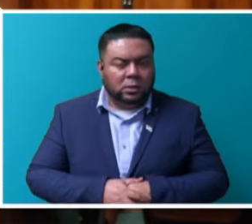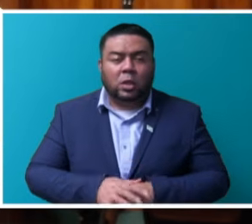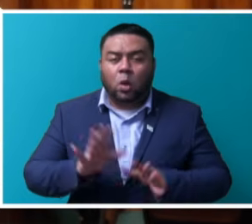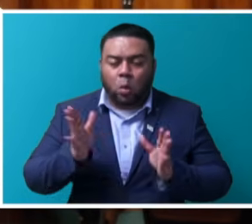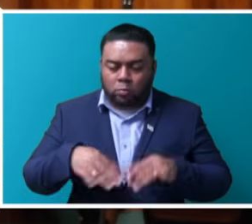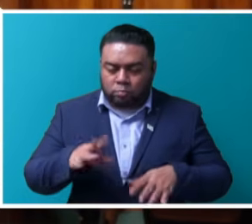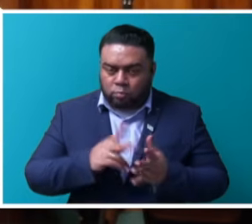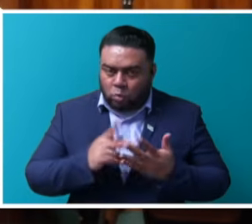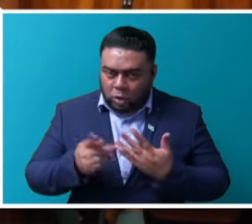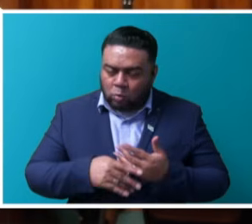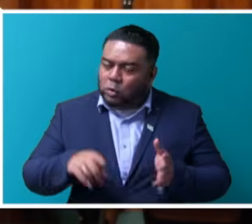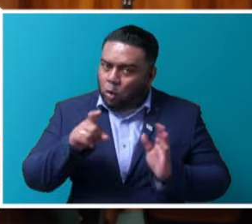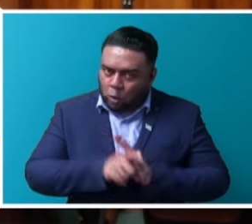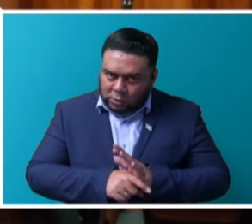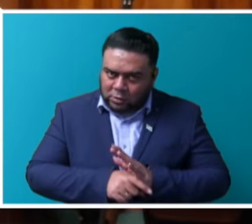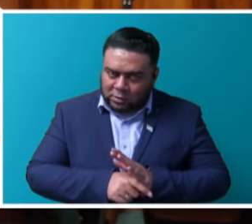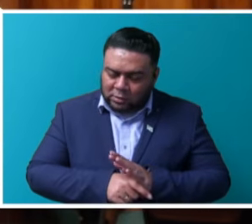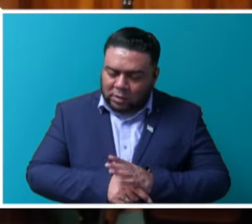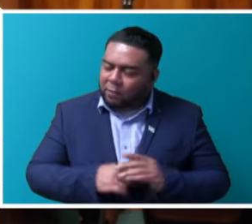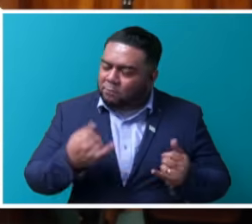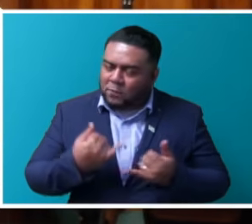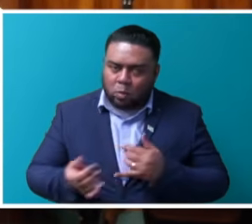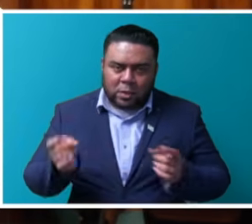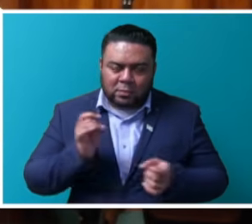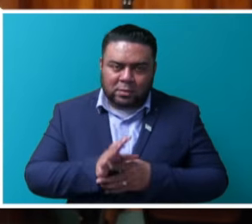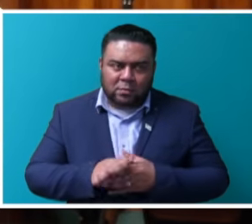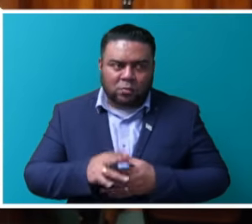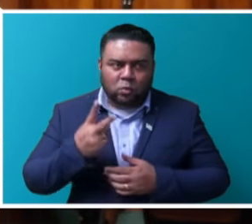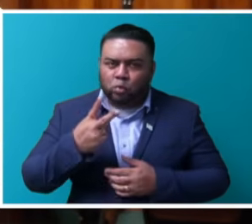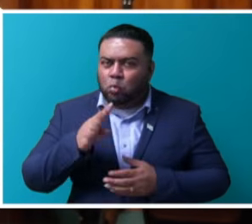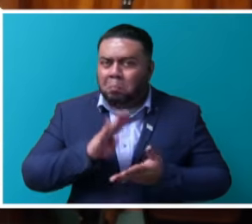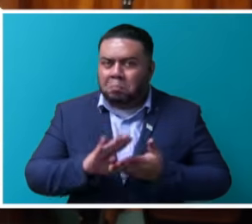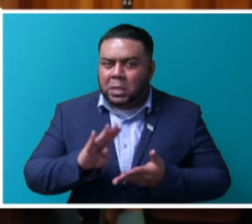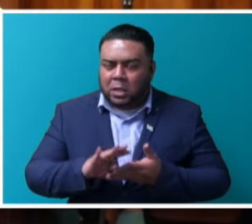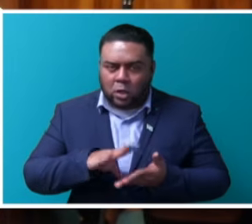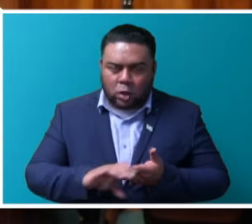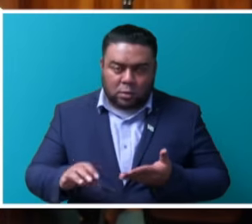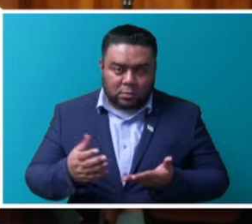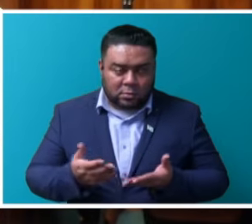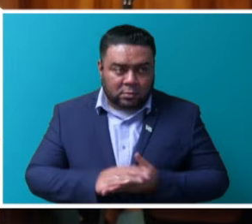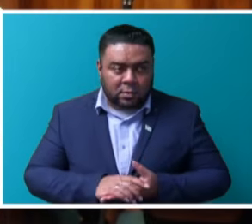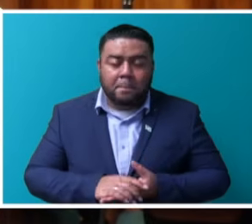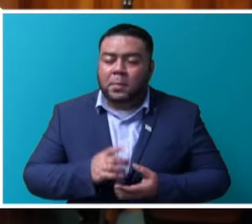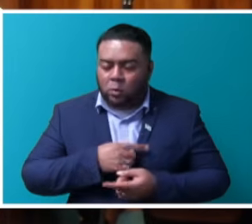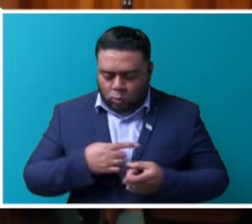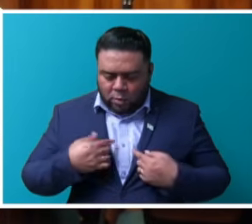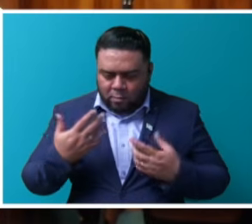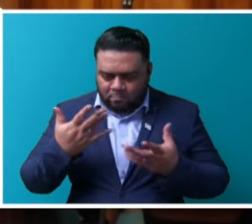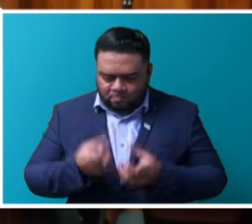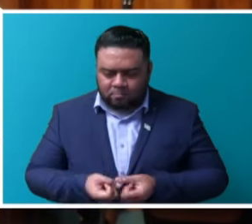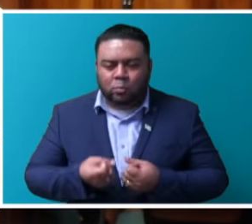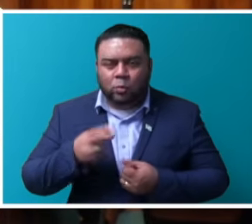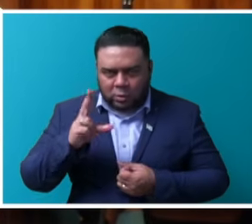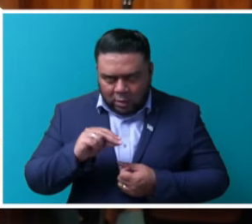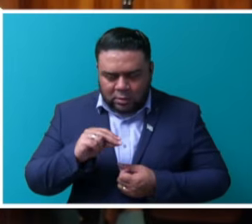project will be costly and very expensive to the tune of almost $2 billion. But we are committed to getting this done with the